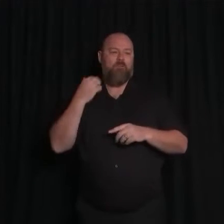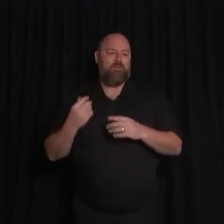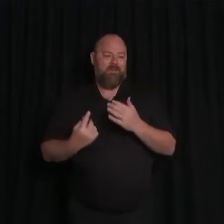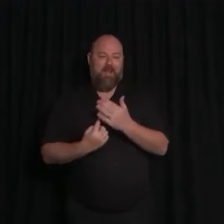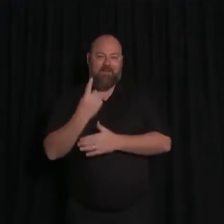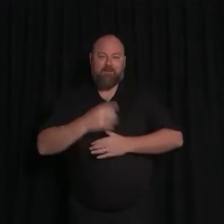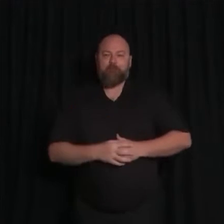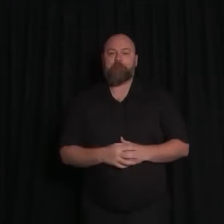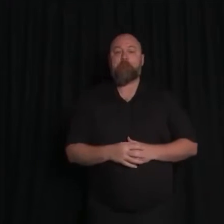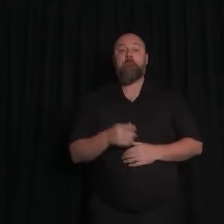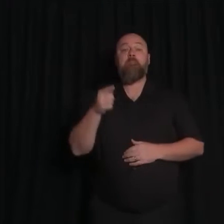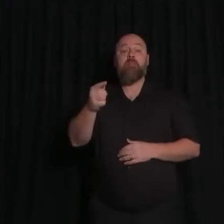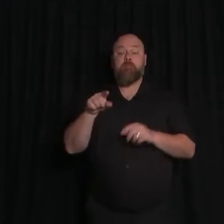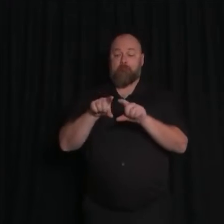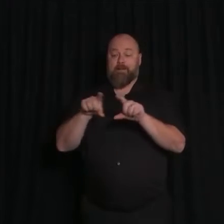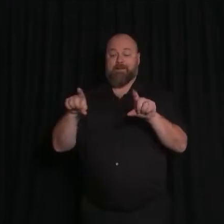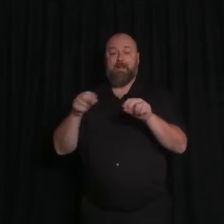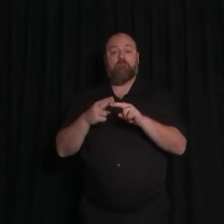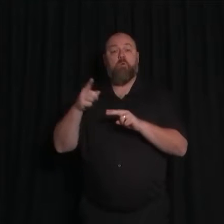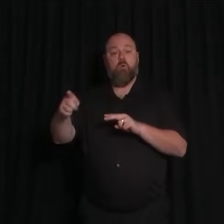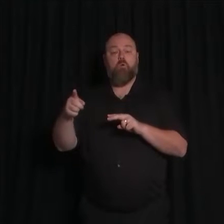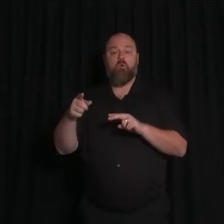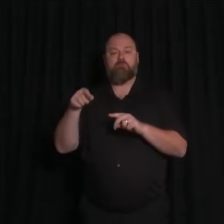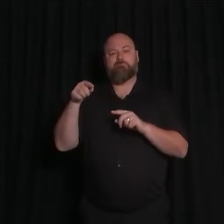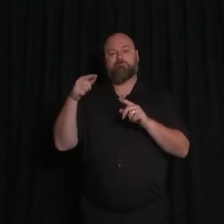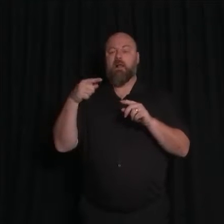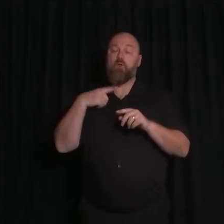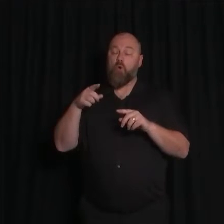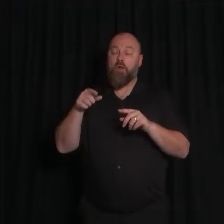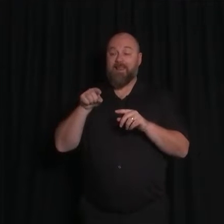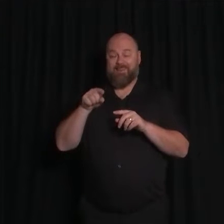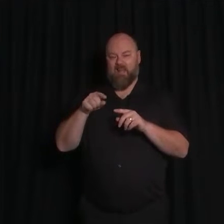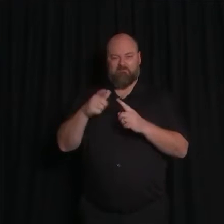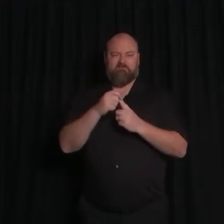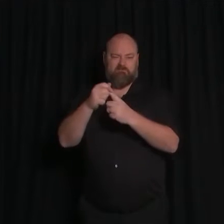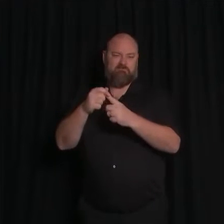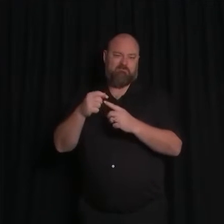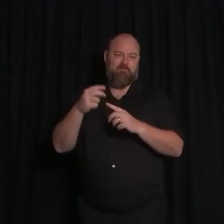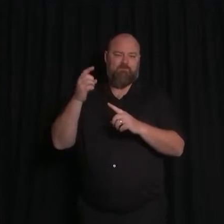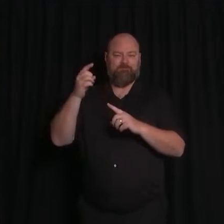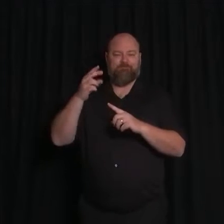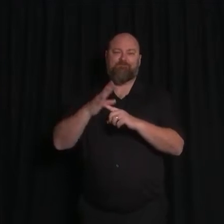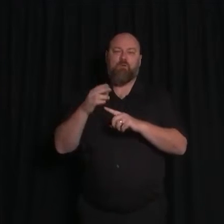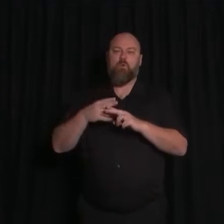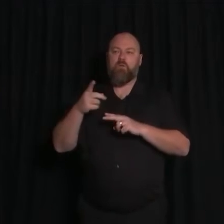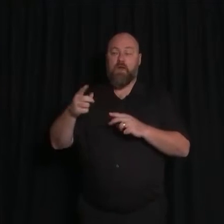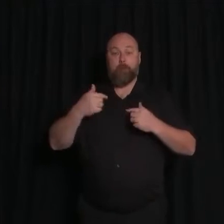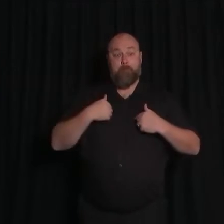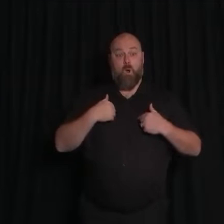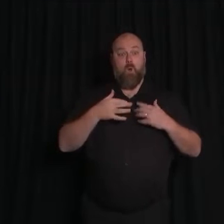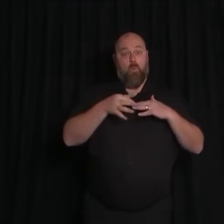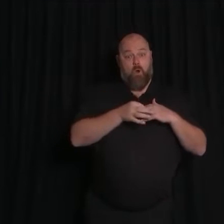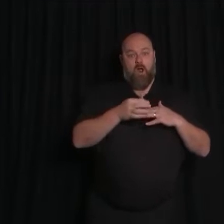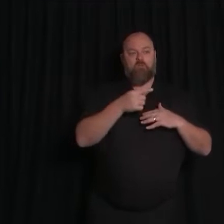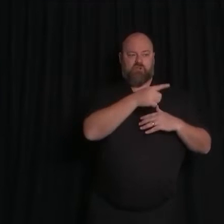the ticket of the festival, I would say, and certainly I think Kate, my amazing wife and CEO of Sydney World Pride, this is